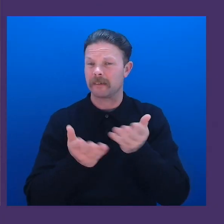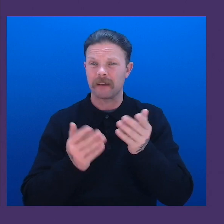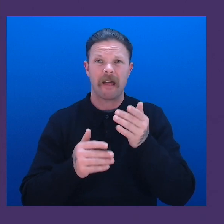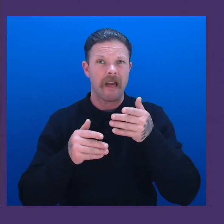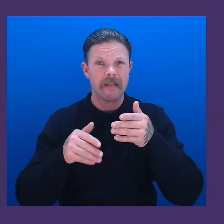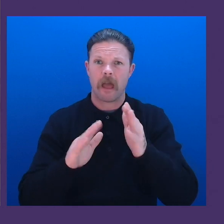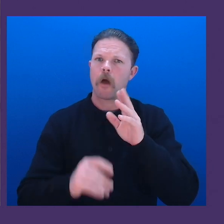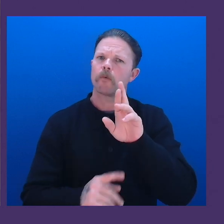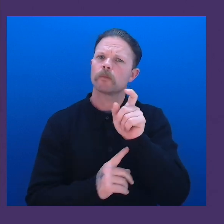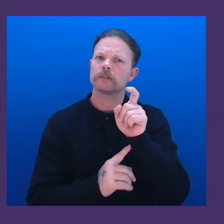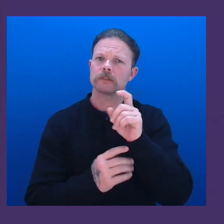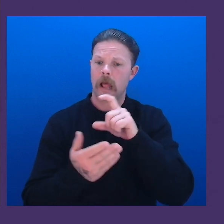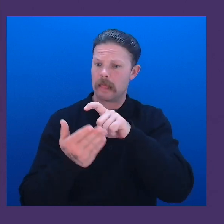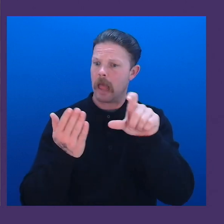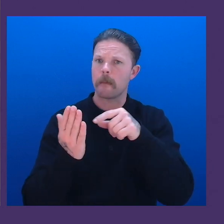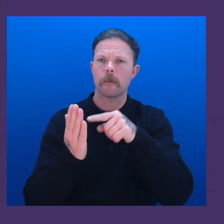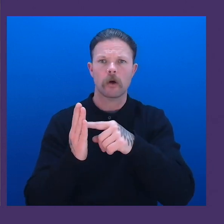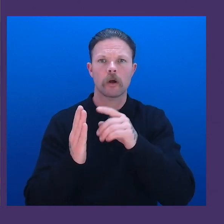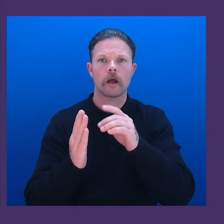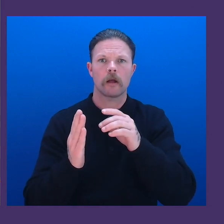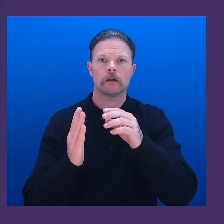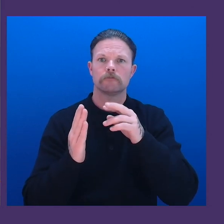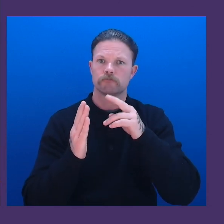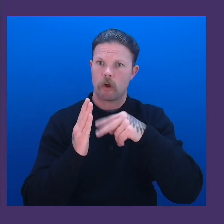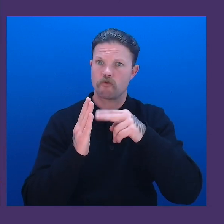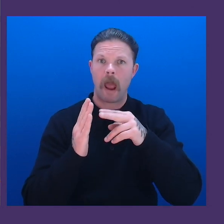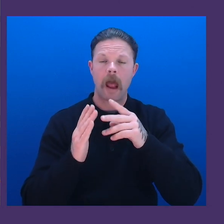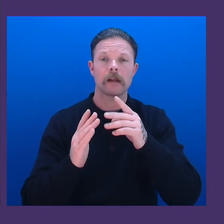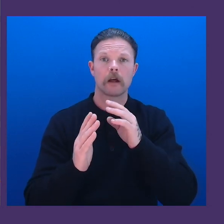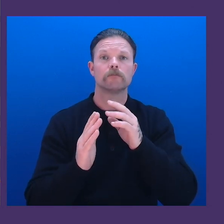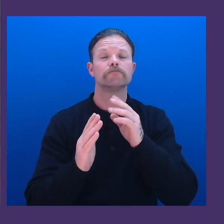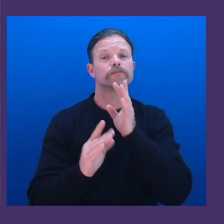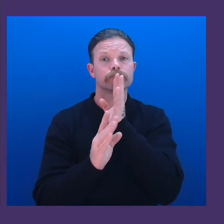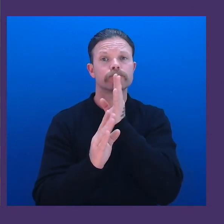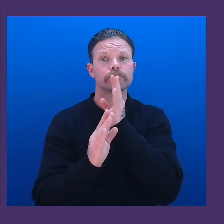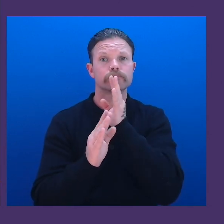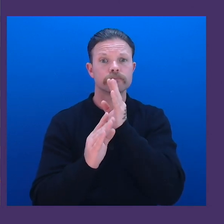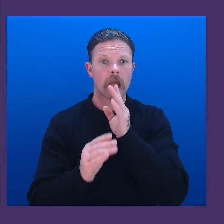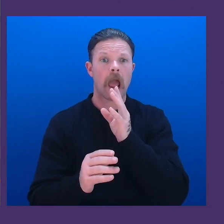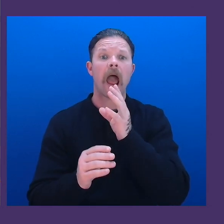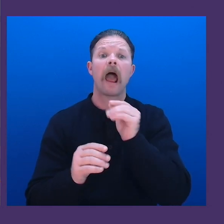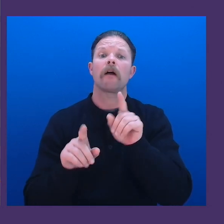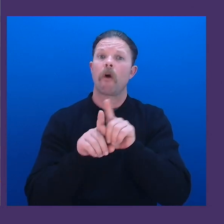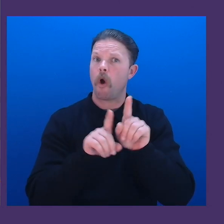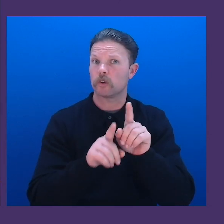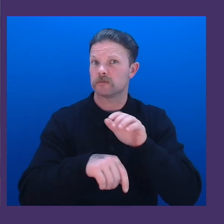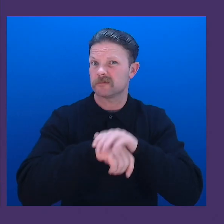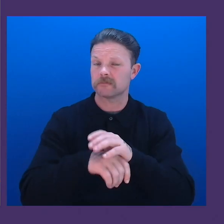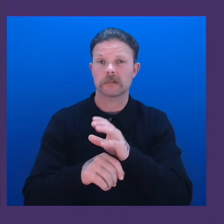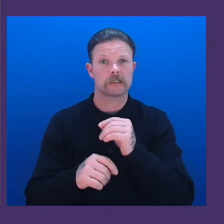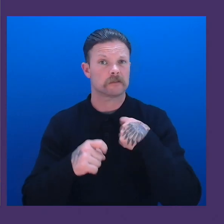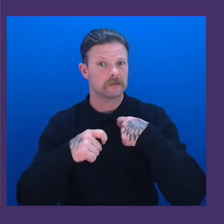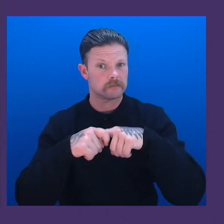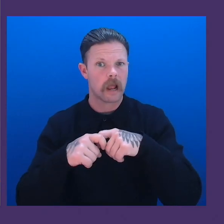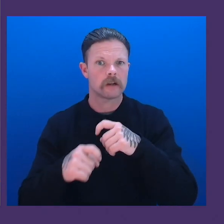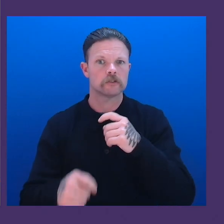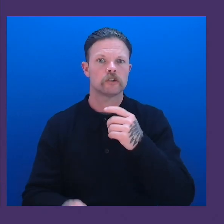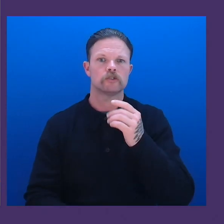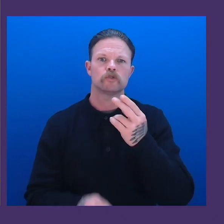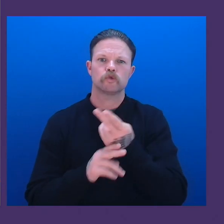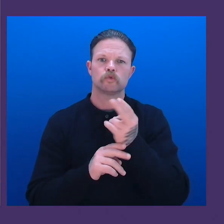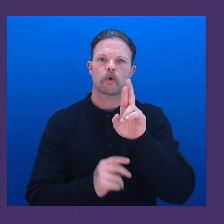prescription labels to be read aloud in English or Spanish. It uses RFID technology, and it's a way